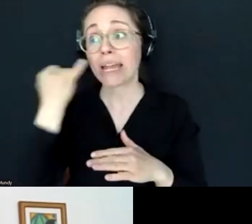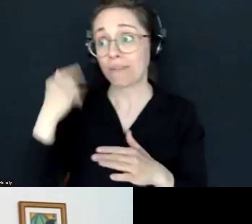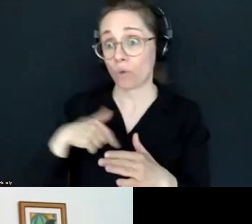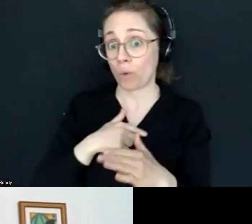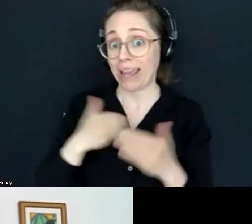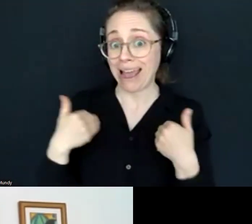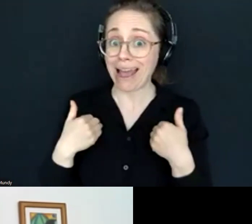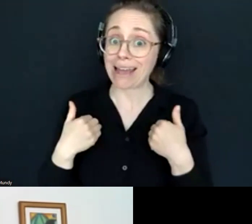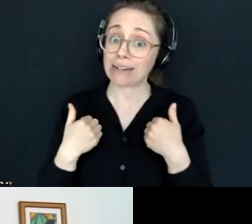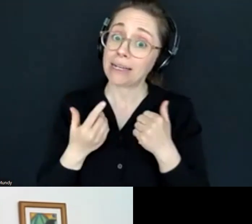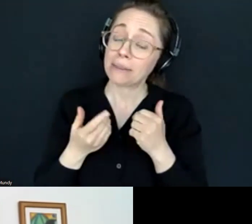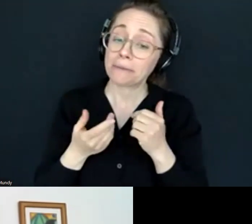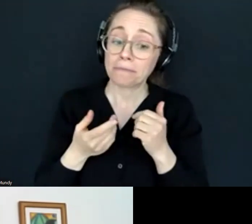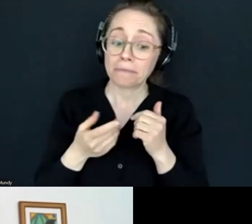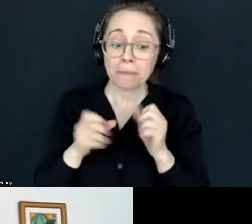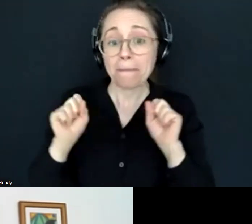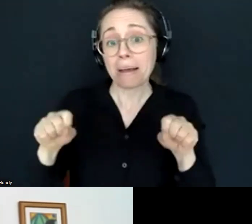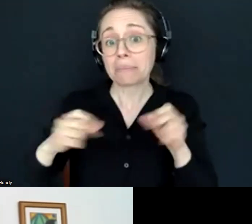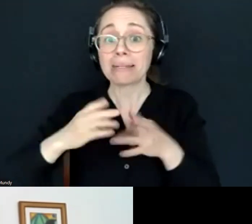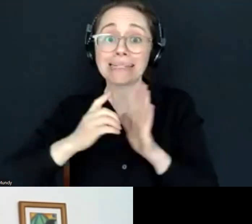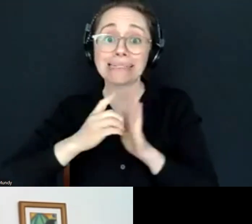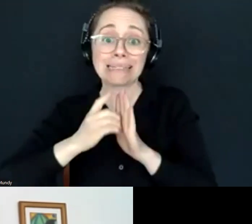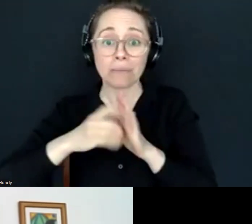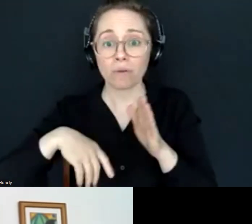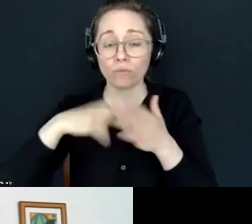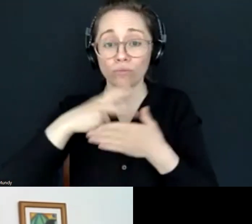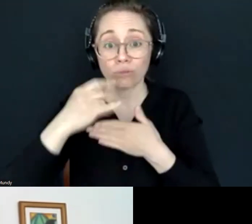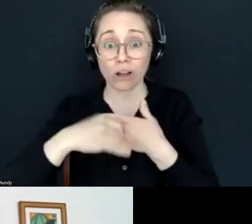project that could allow for